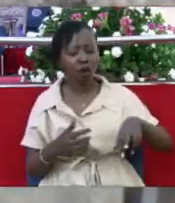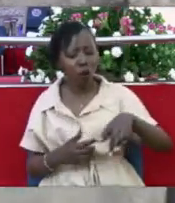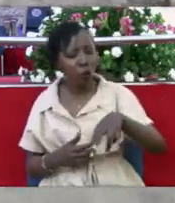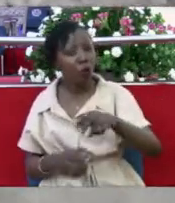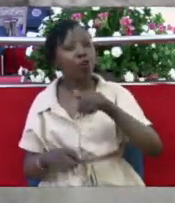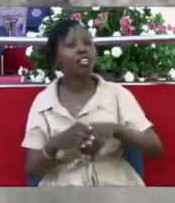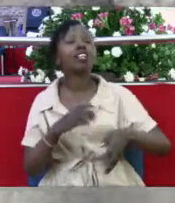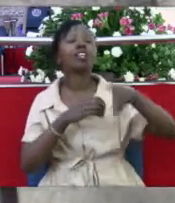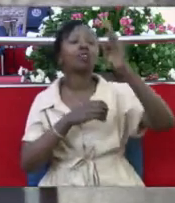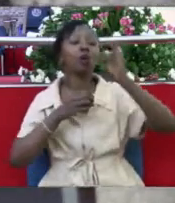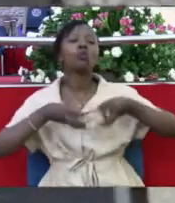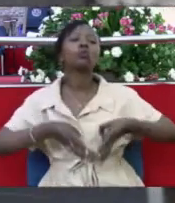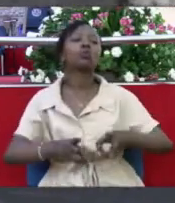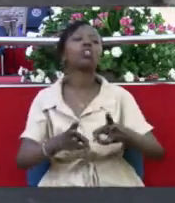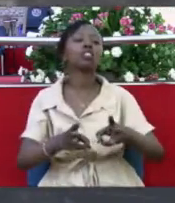ways.